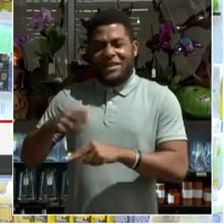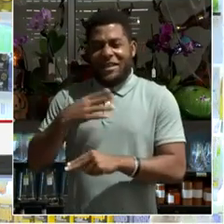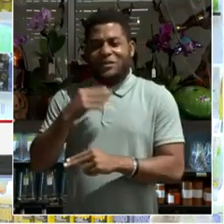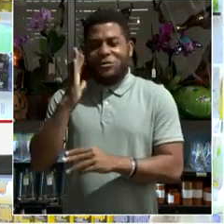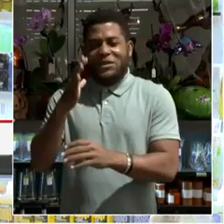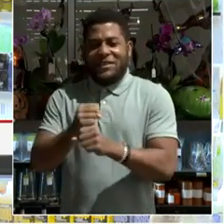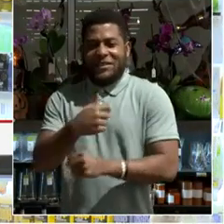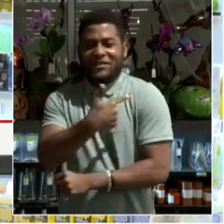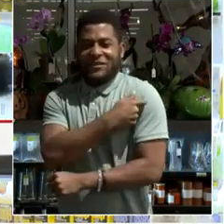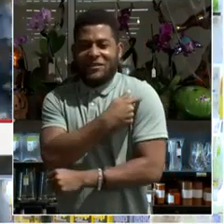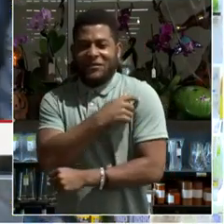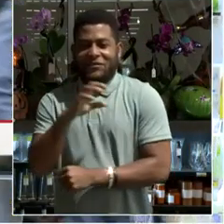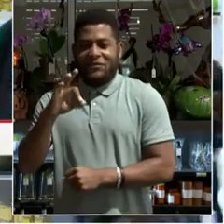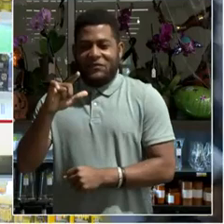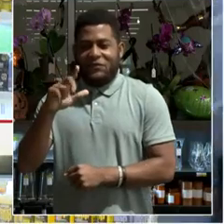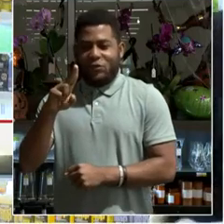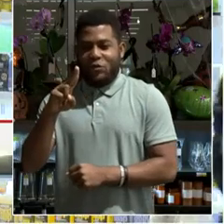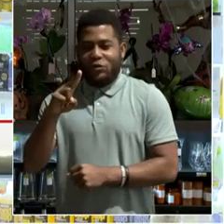shot.